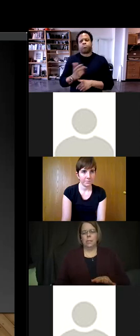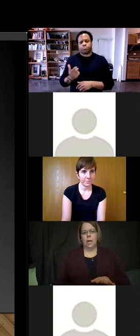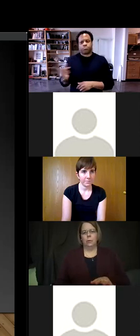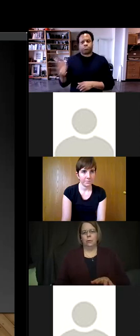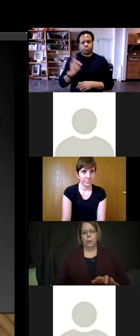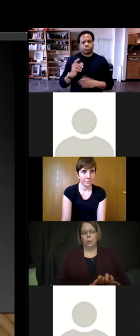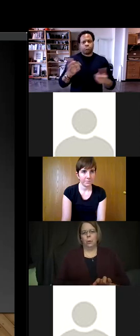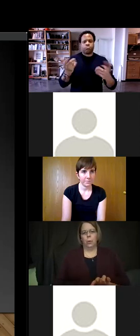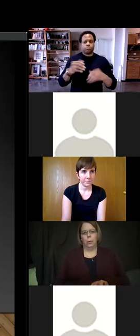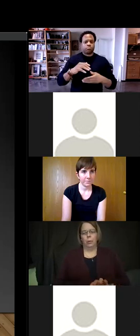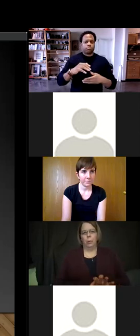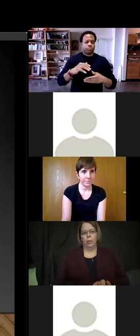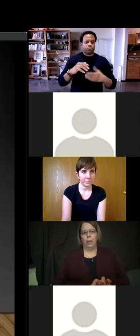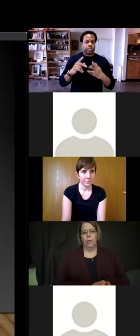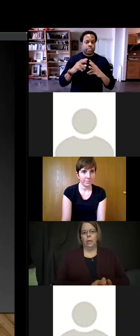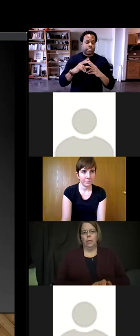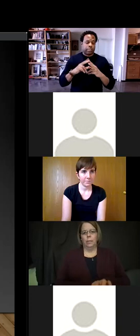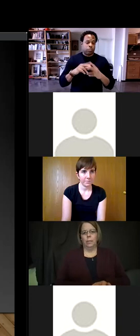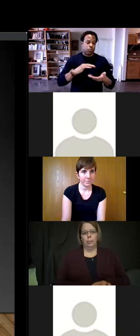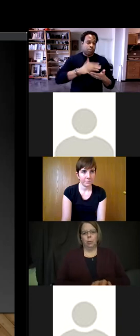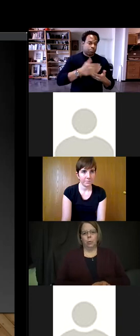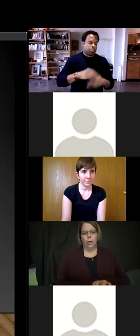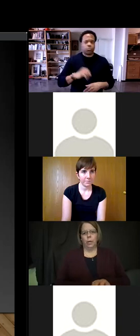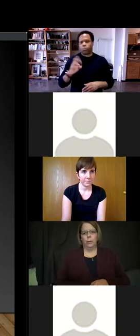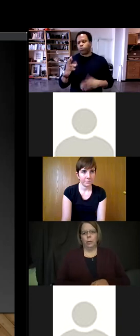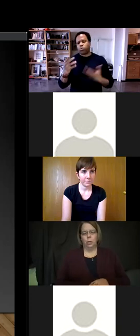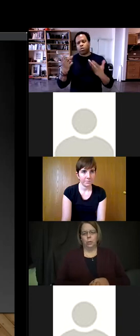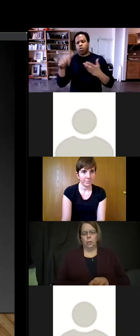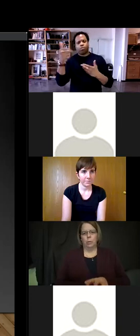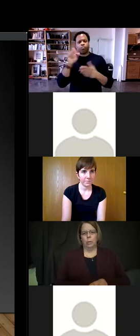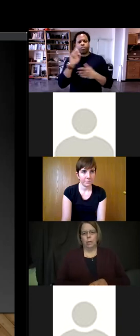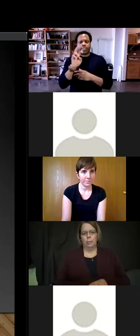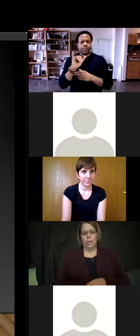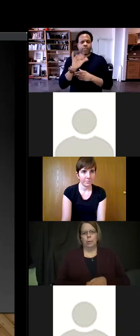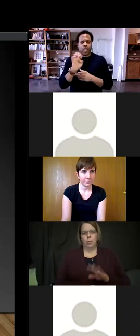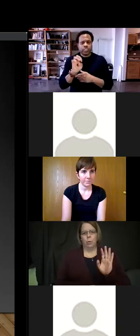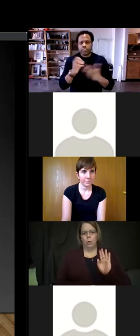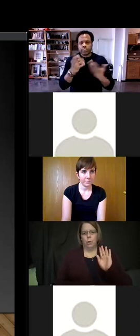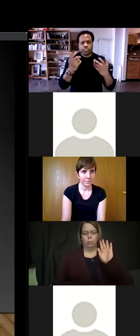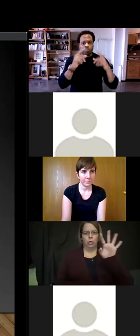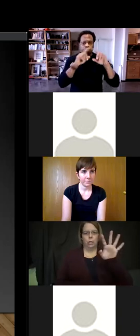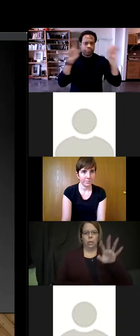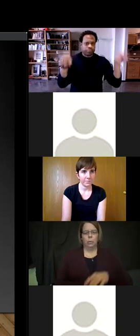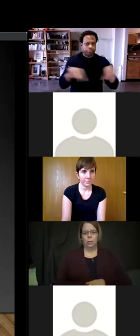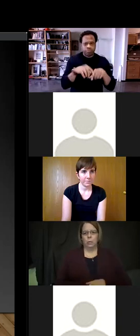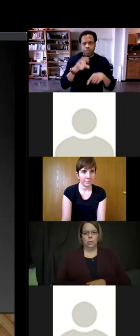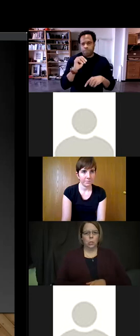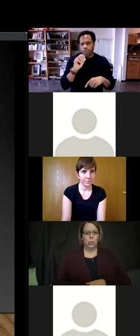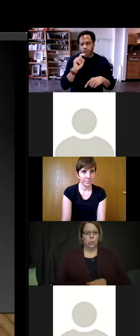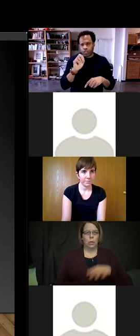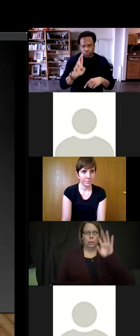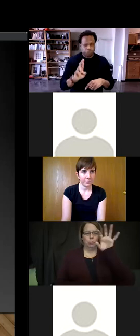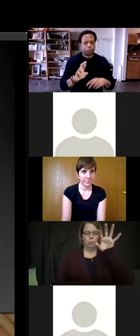like a stenographer or a court reporter where they type in shorthand and then it shows up on a laptop or projected up